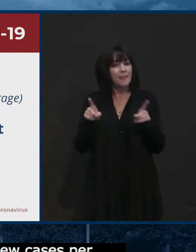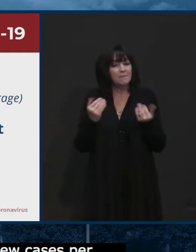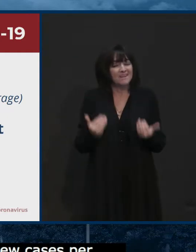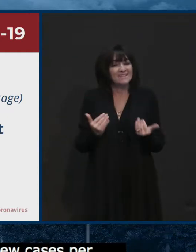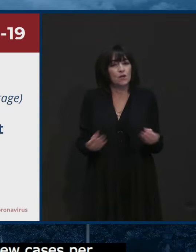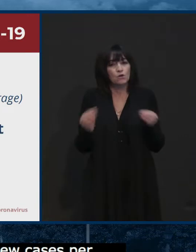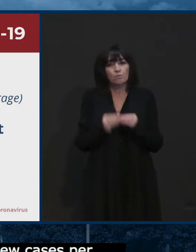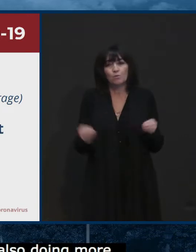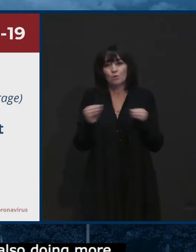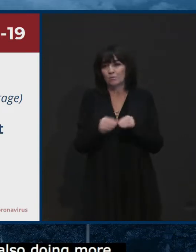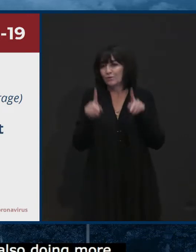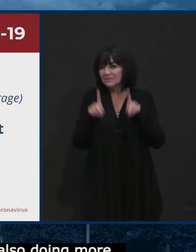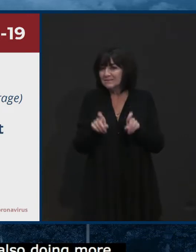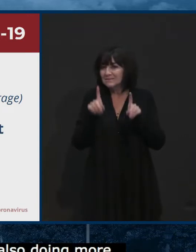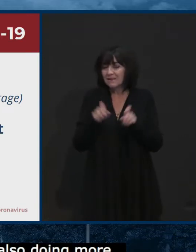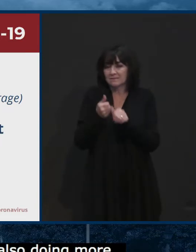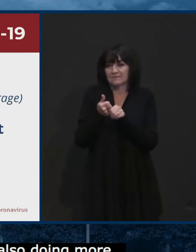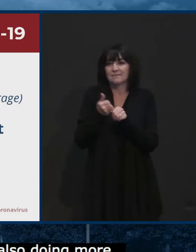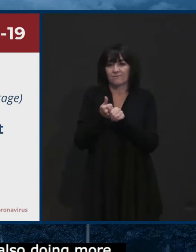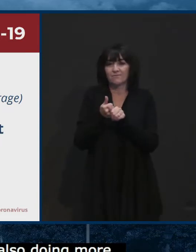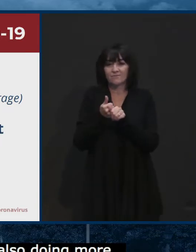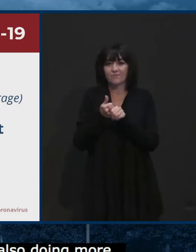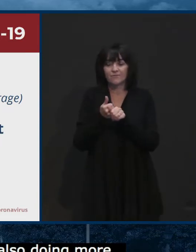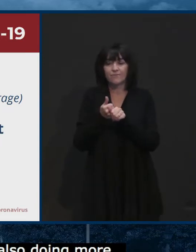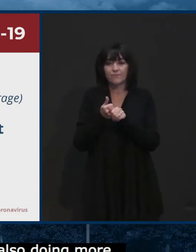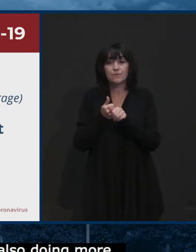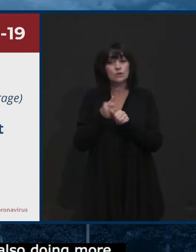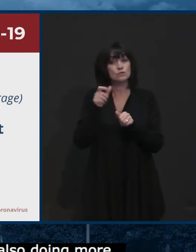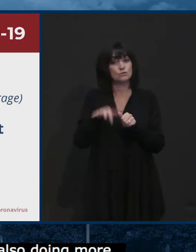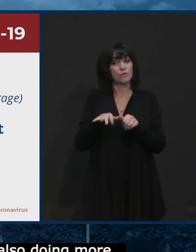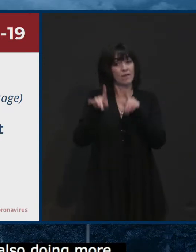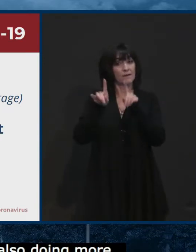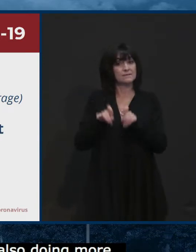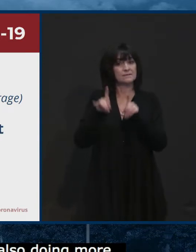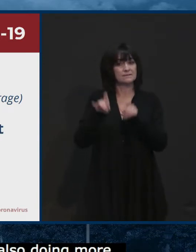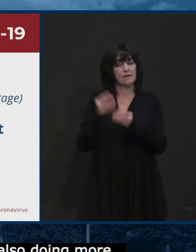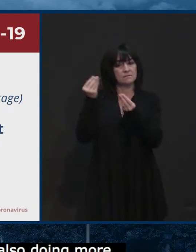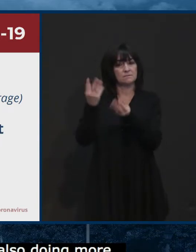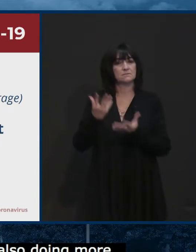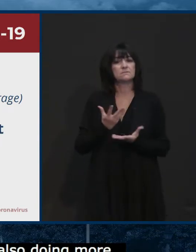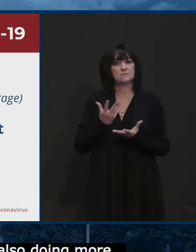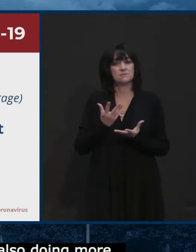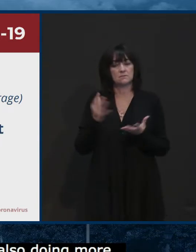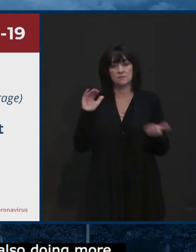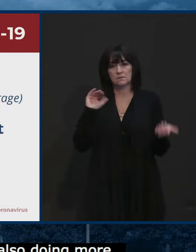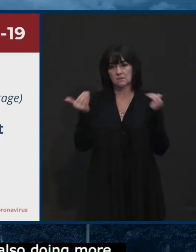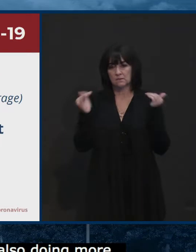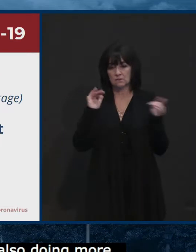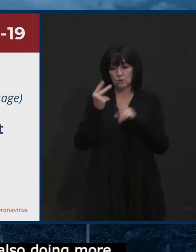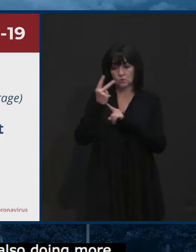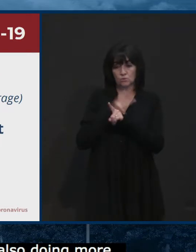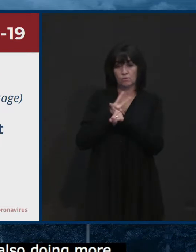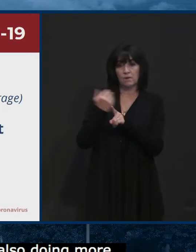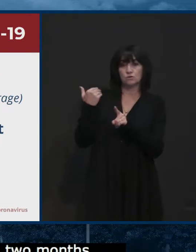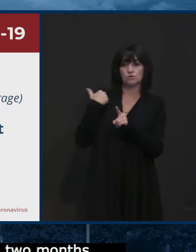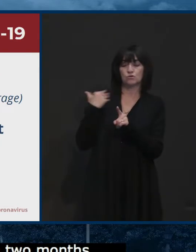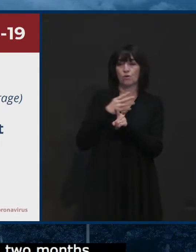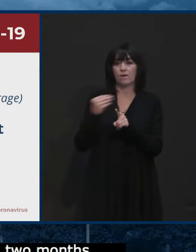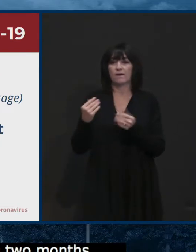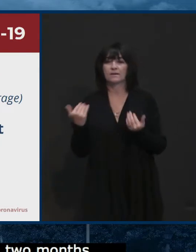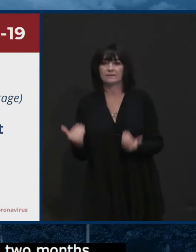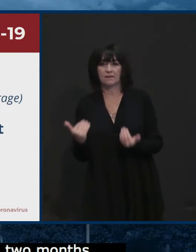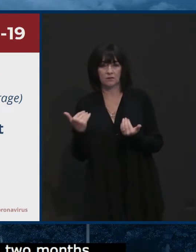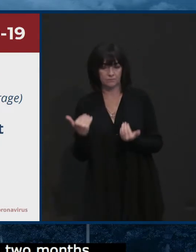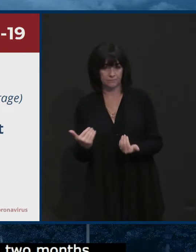an idea of the comparison between 2 months ago and today. What's